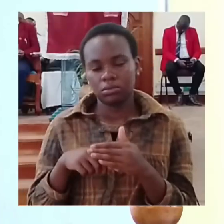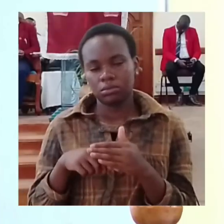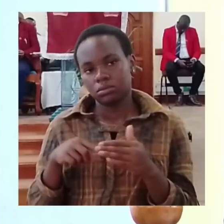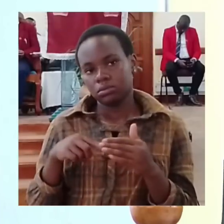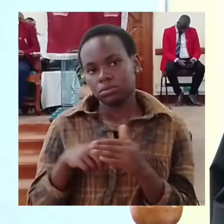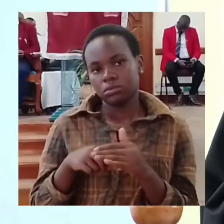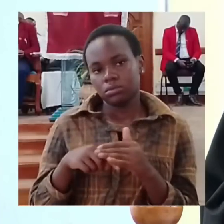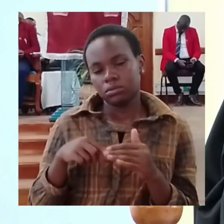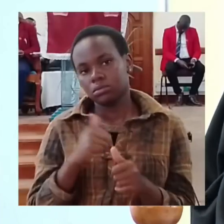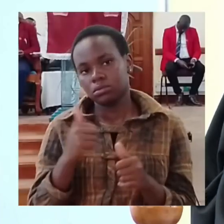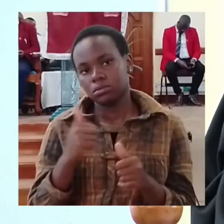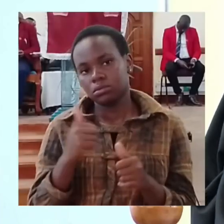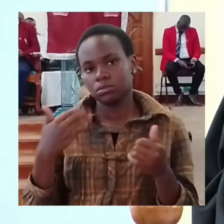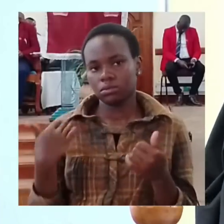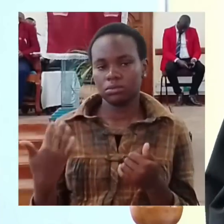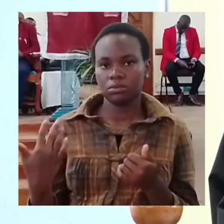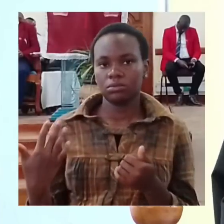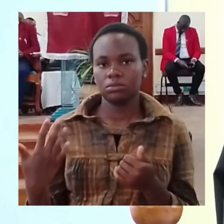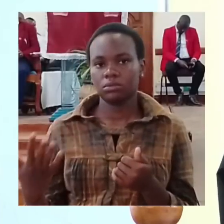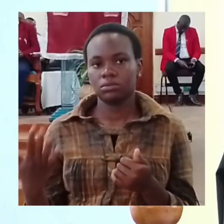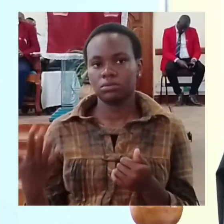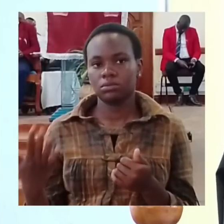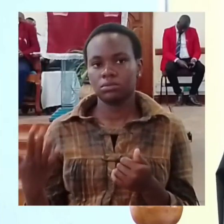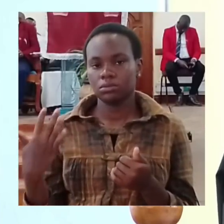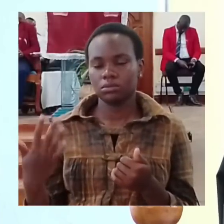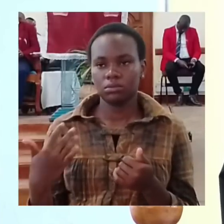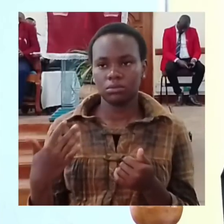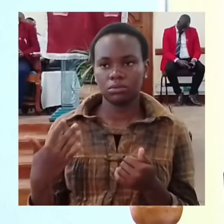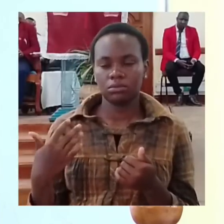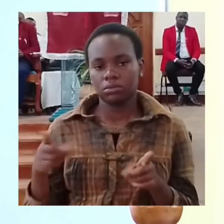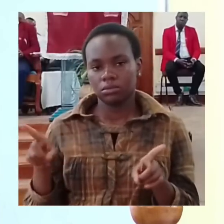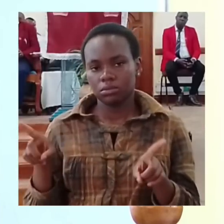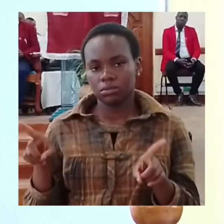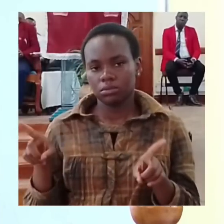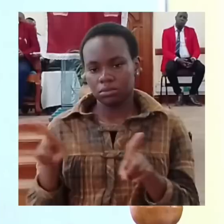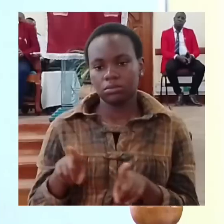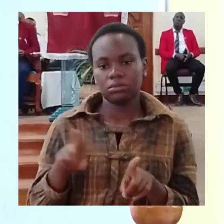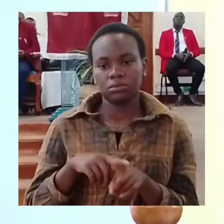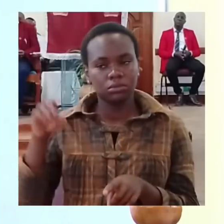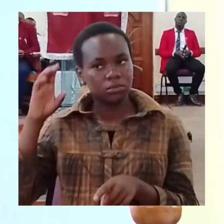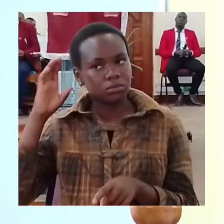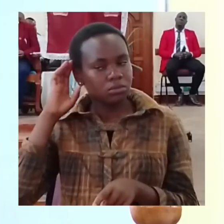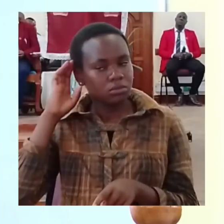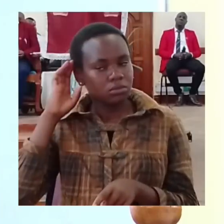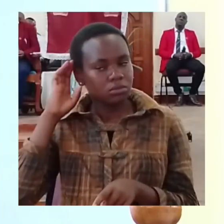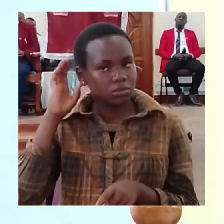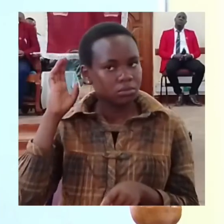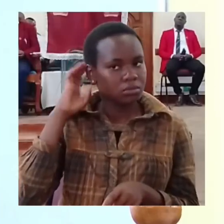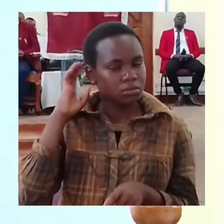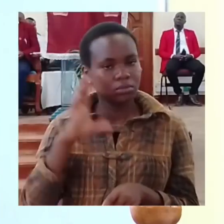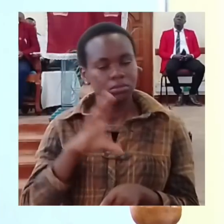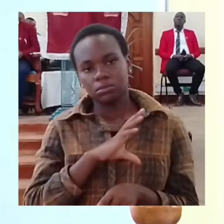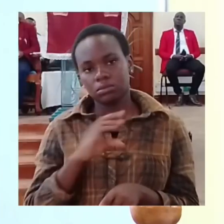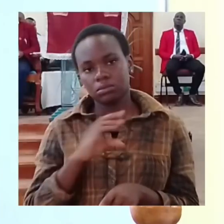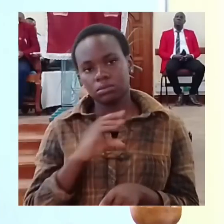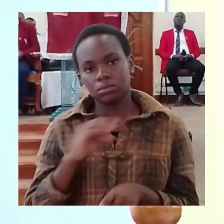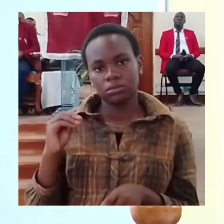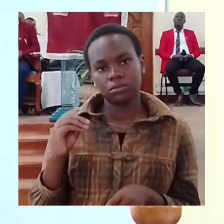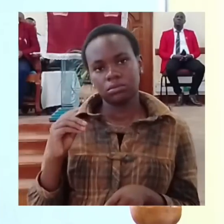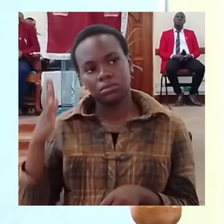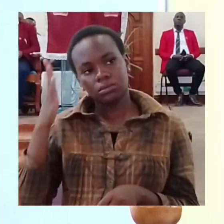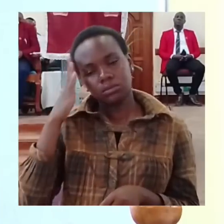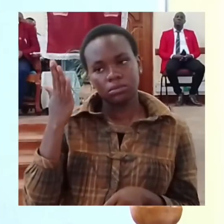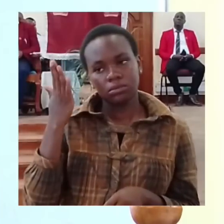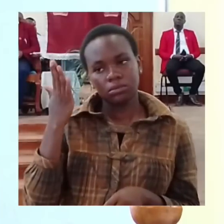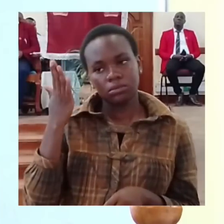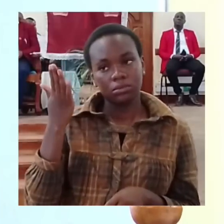ũthecete ta itimũ na na ngaigua